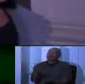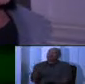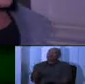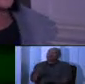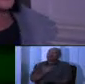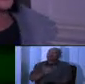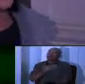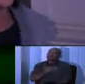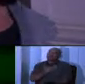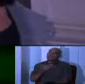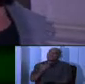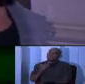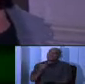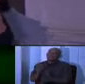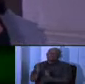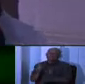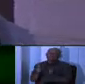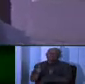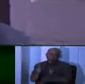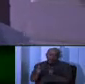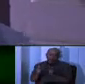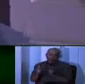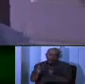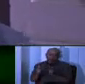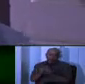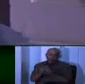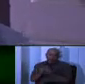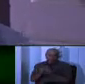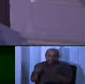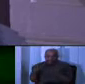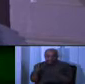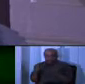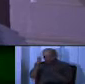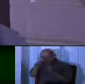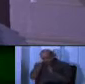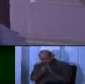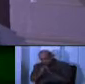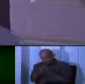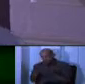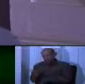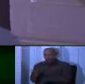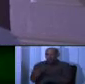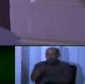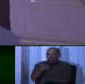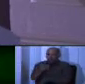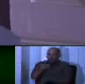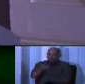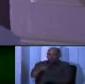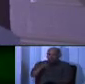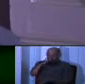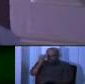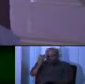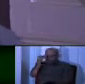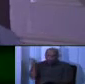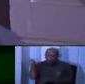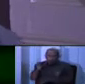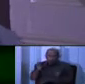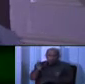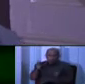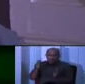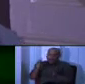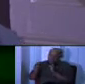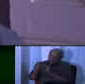be generous this evening. Oh, Lord. And faithful in knowing that all of our